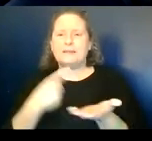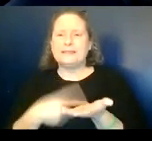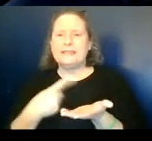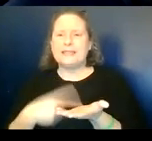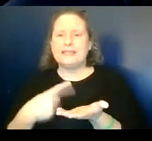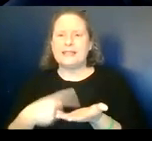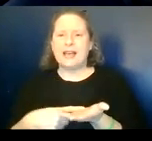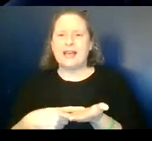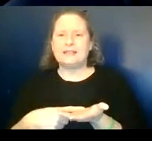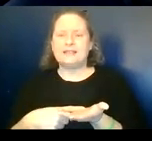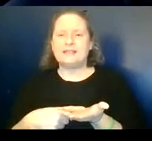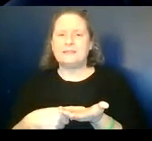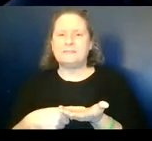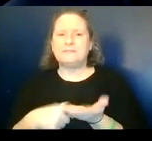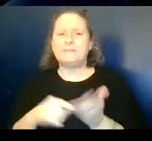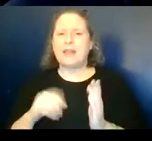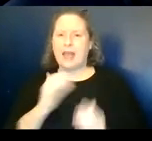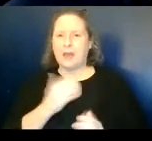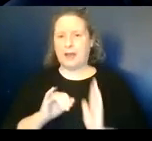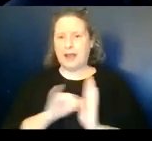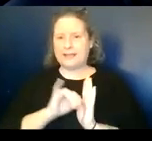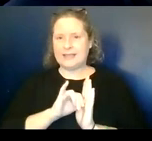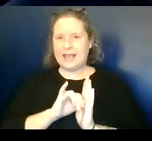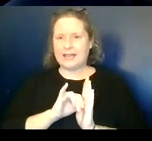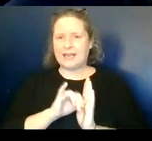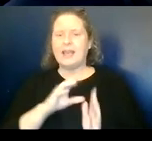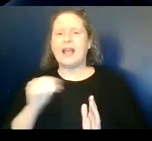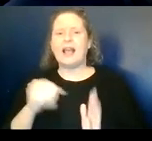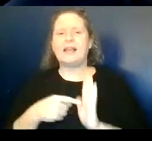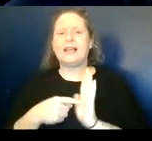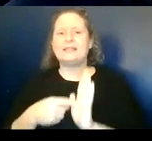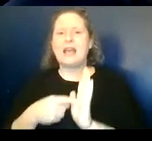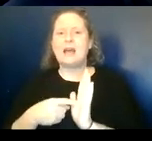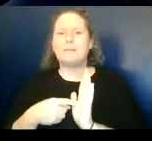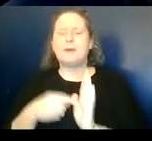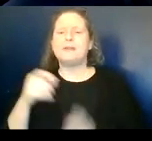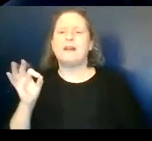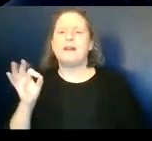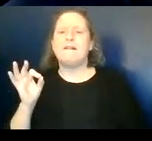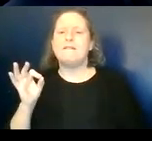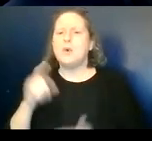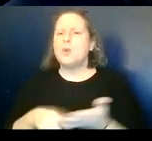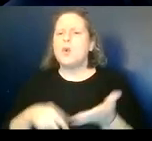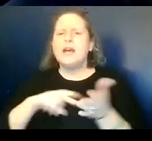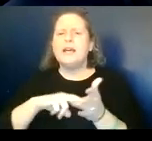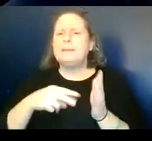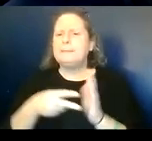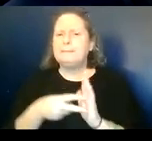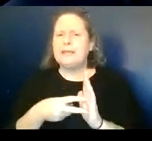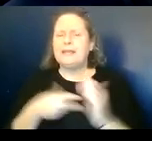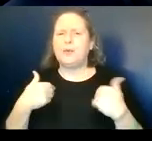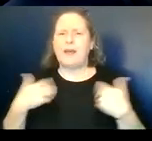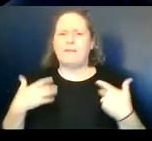discussing identity and examples of what it means to have a